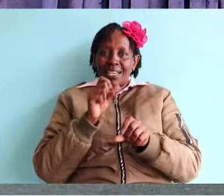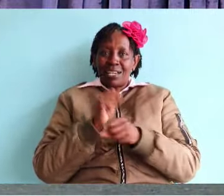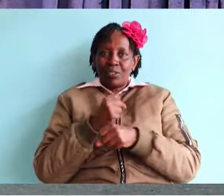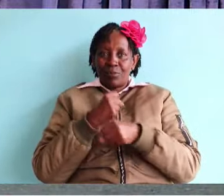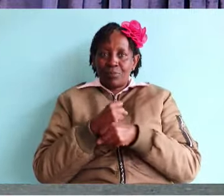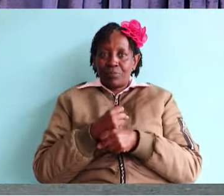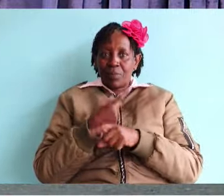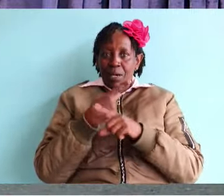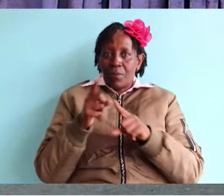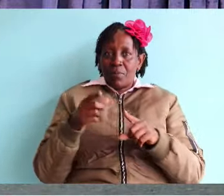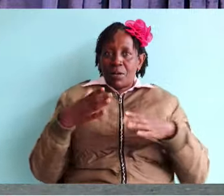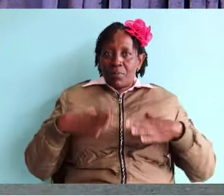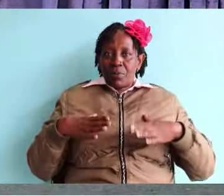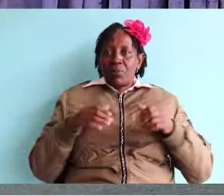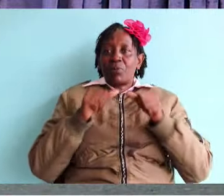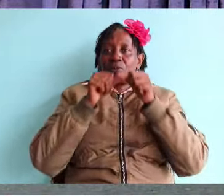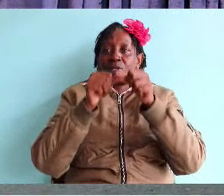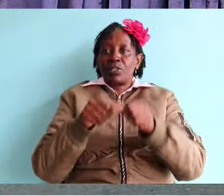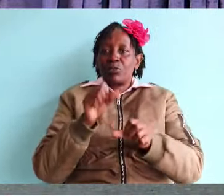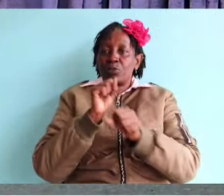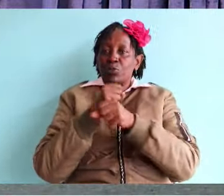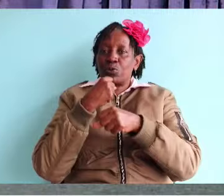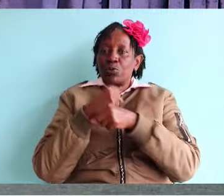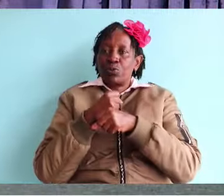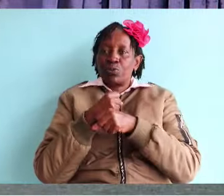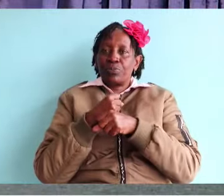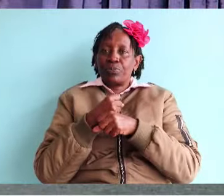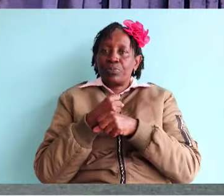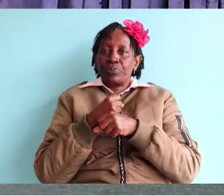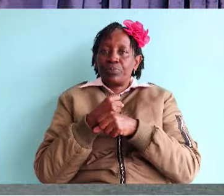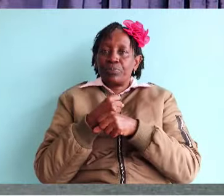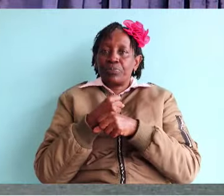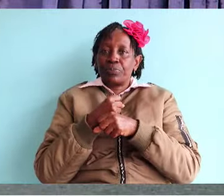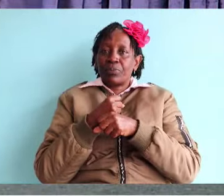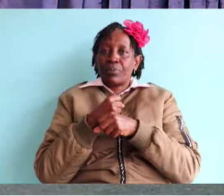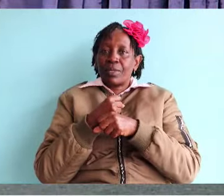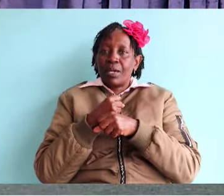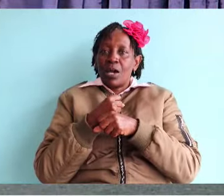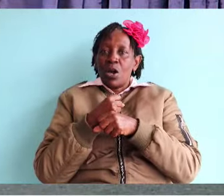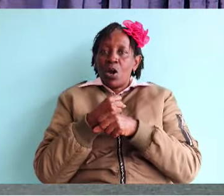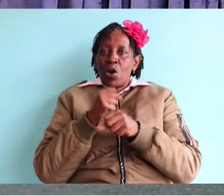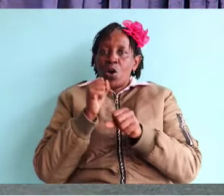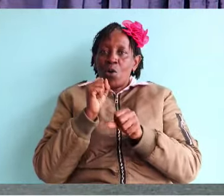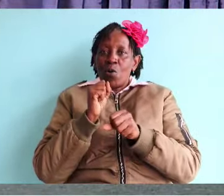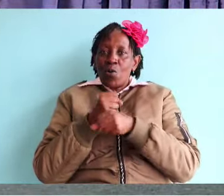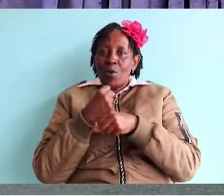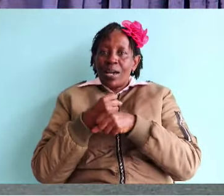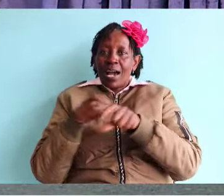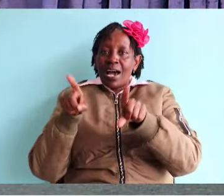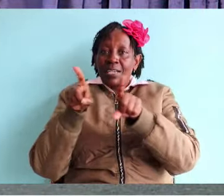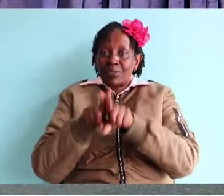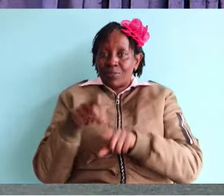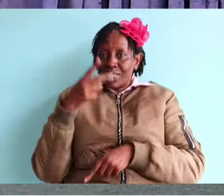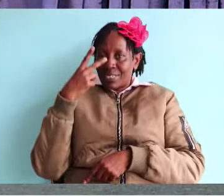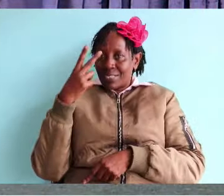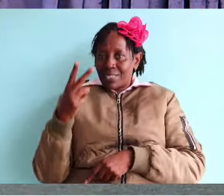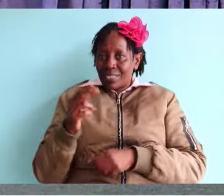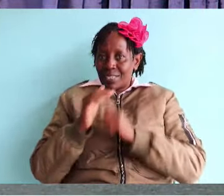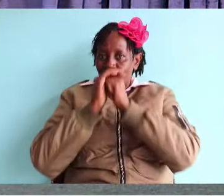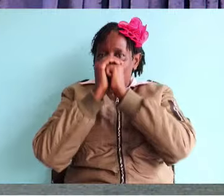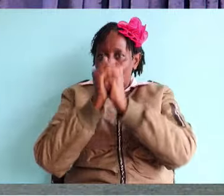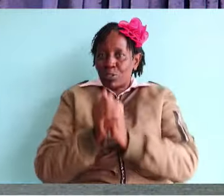do what he wishes and what he is doing, as we are going to see the worship of